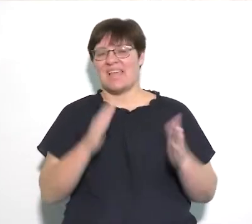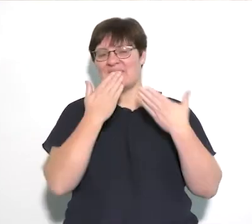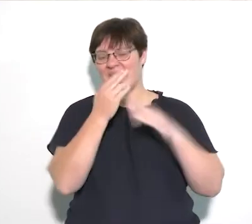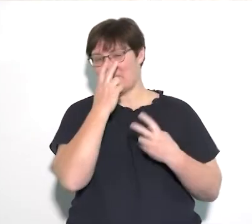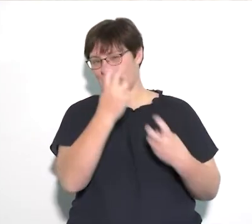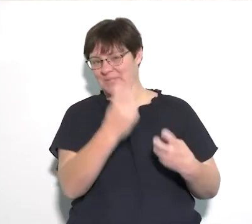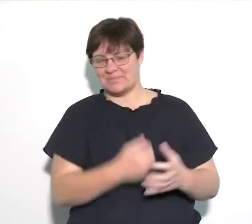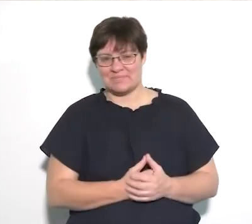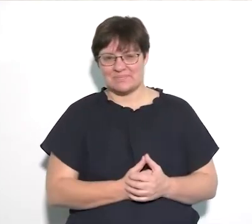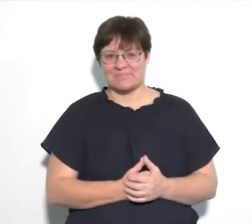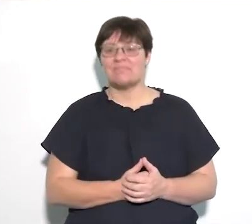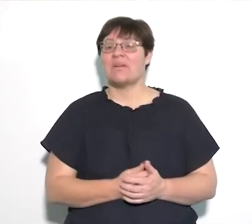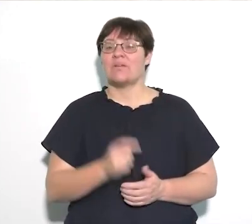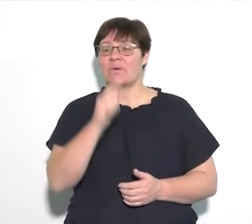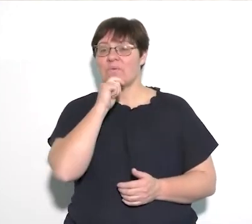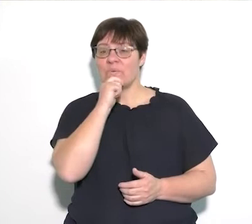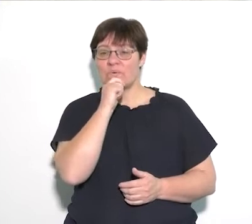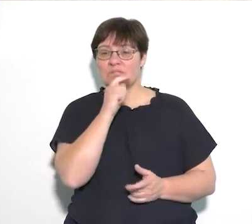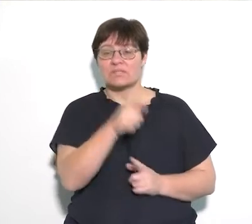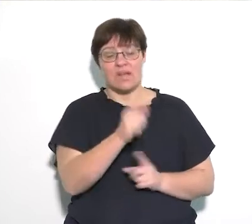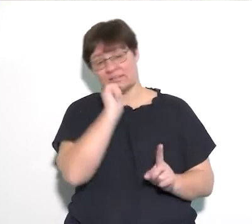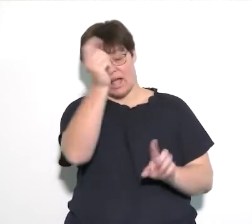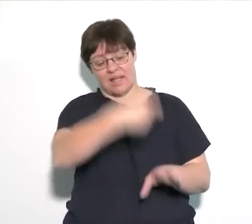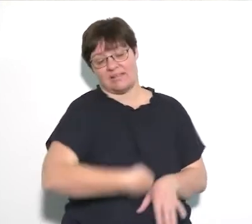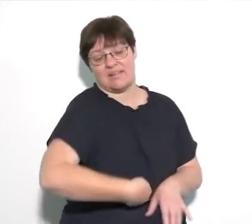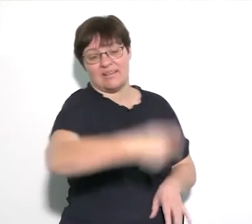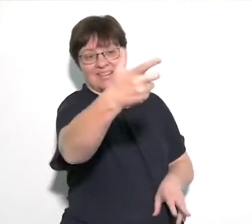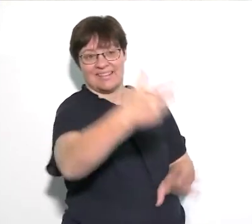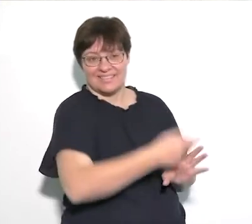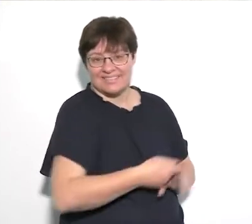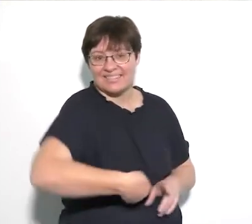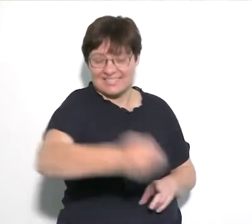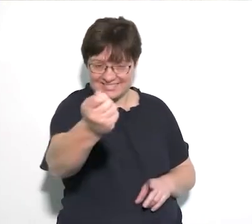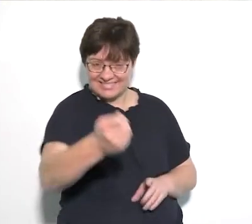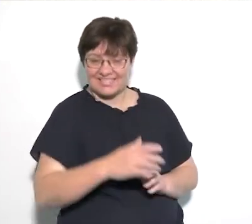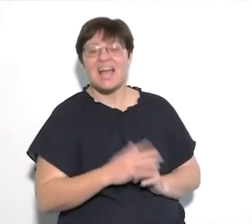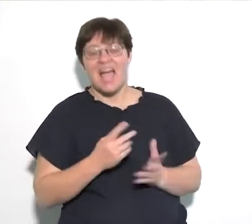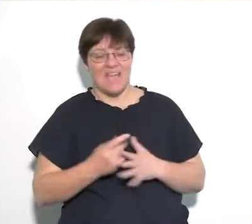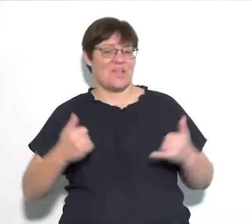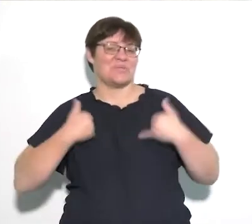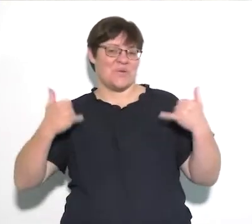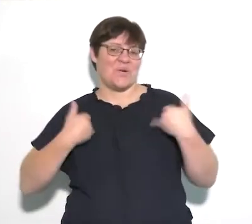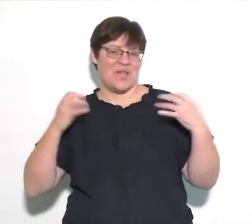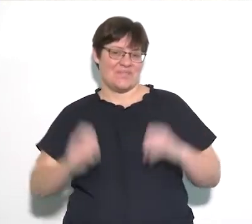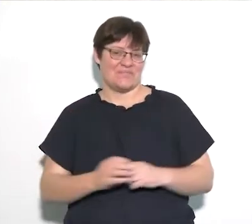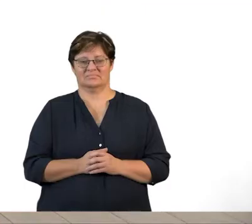Thank you for watching. They can use various targets, pre-made, and have great